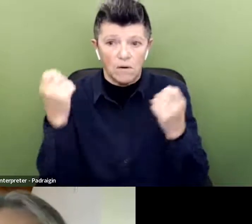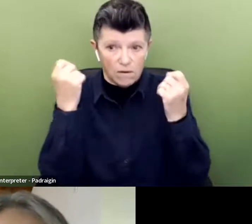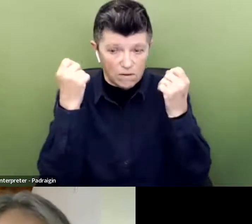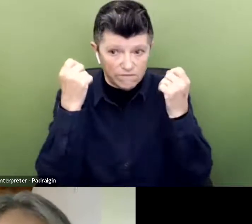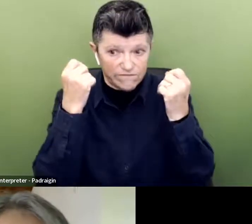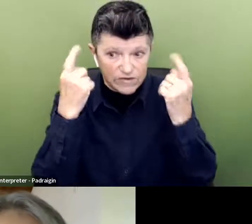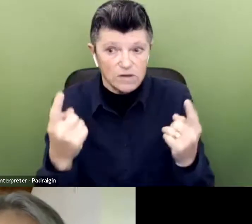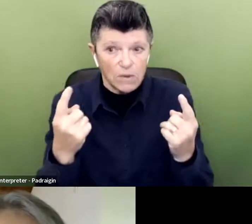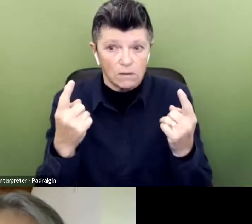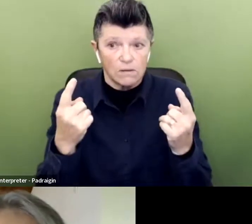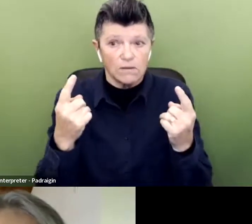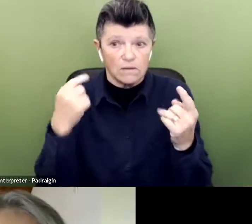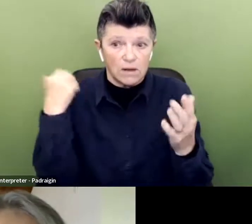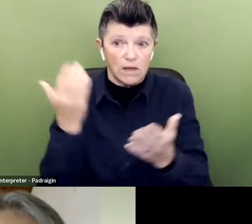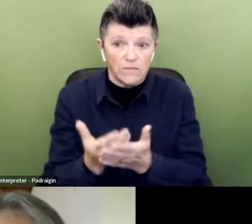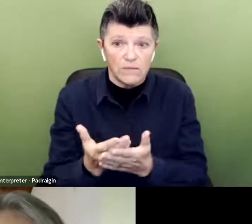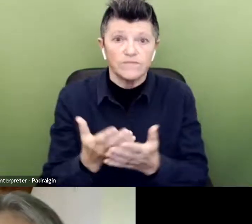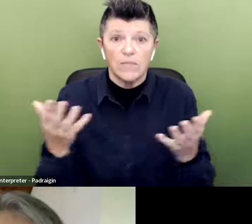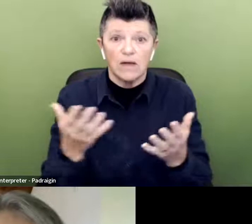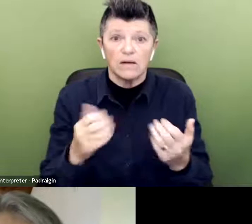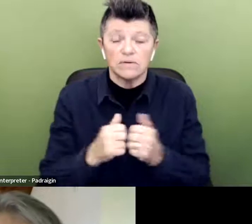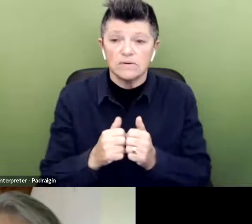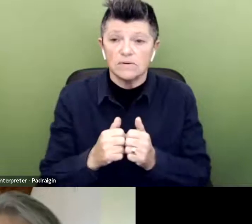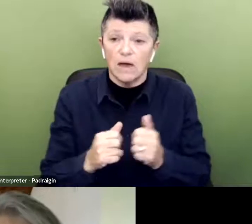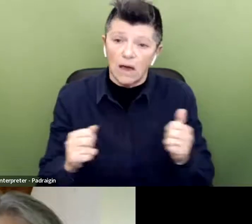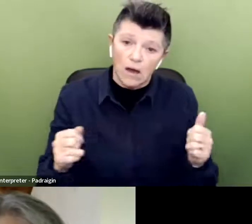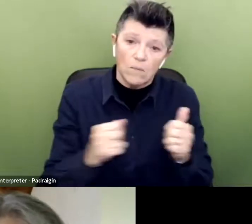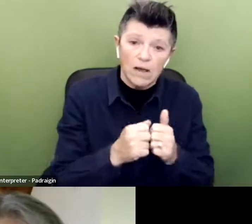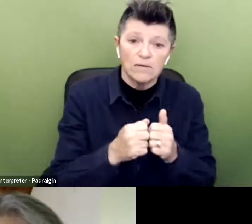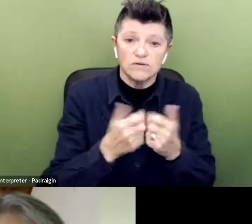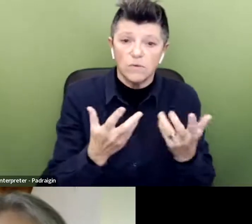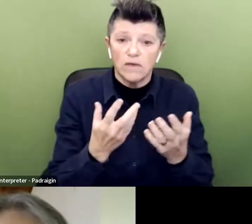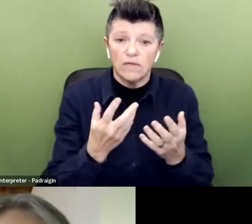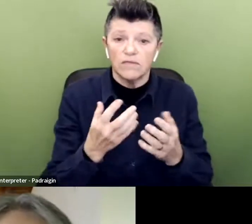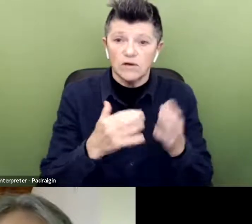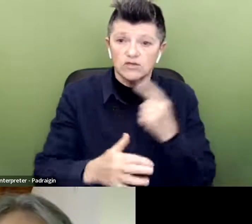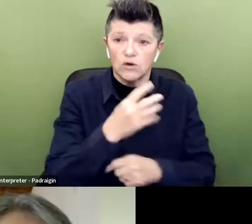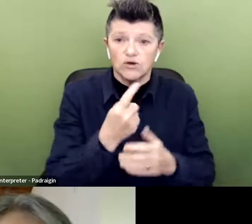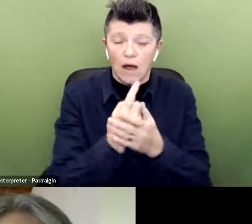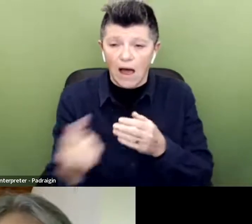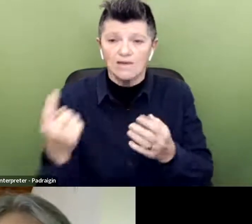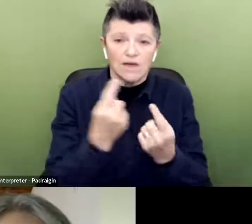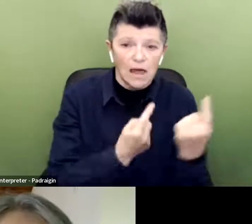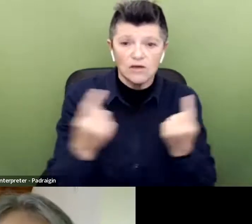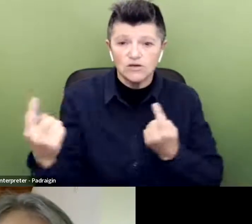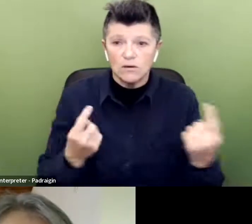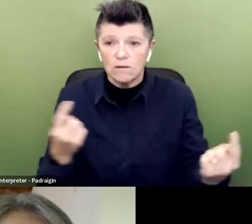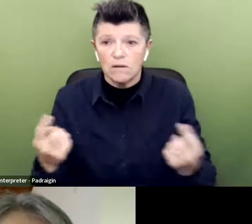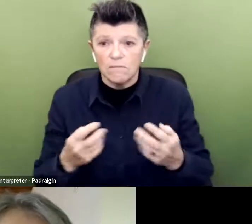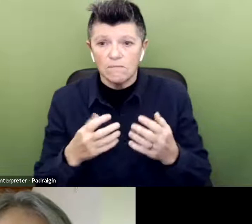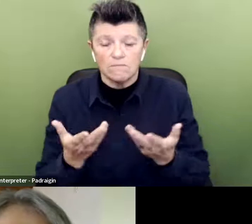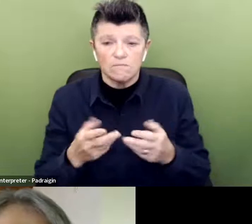although compliance with social isolation measures varied a lot across and within countries.